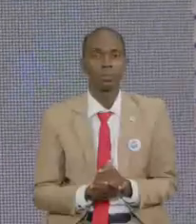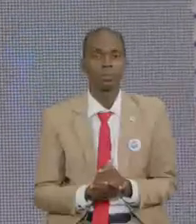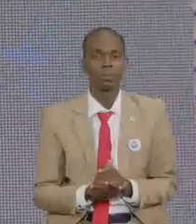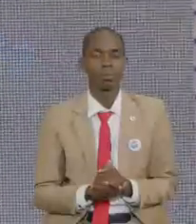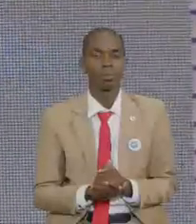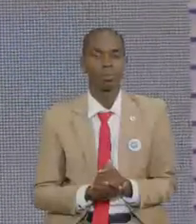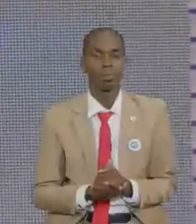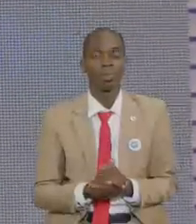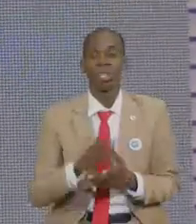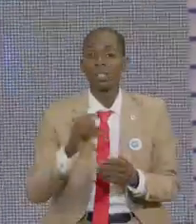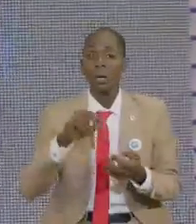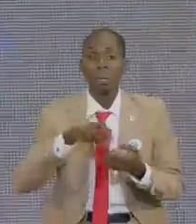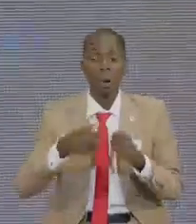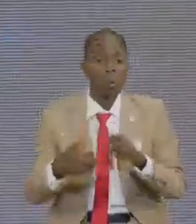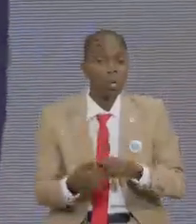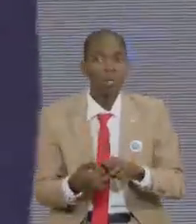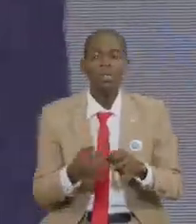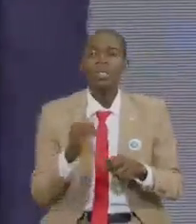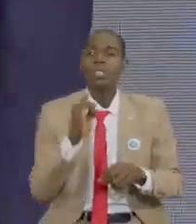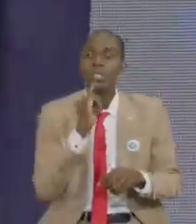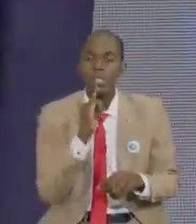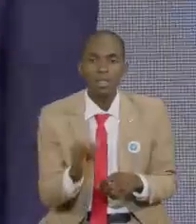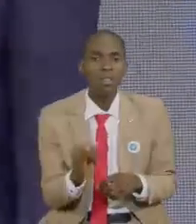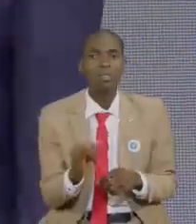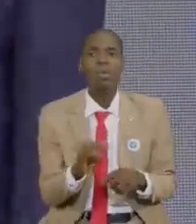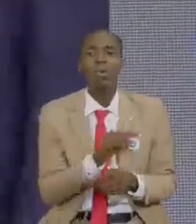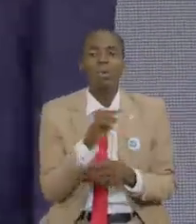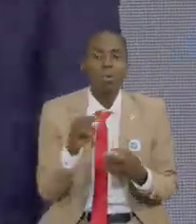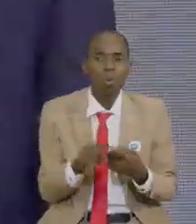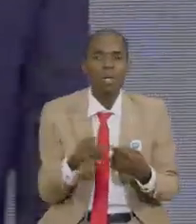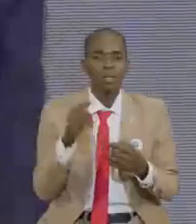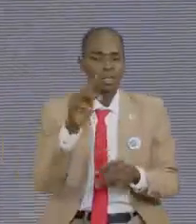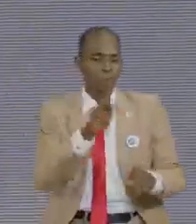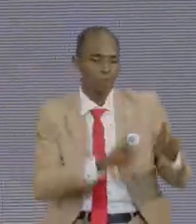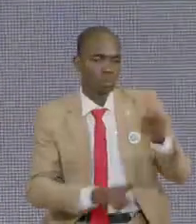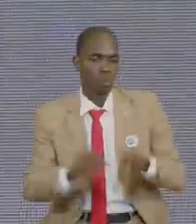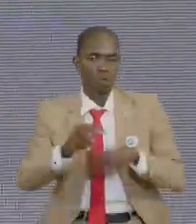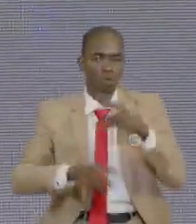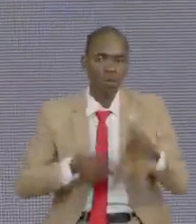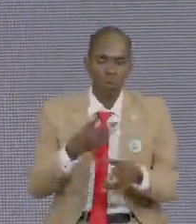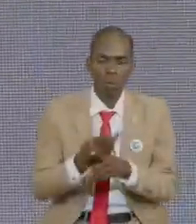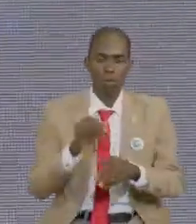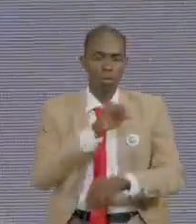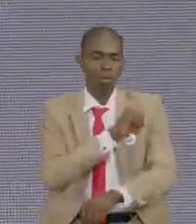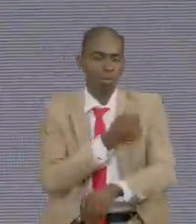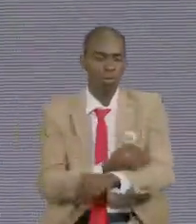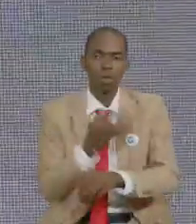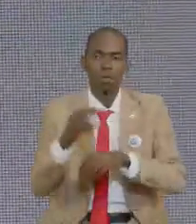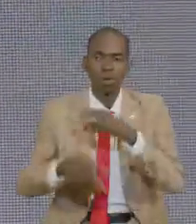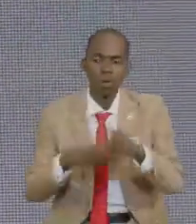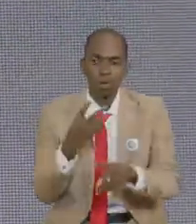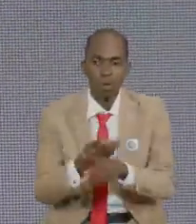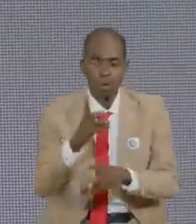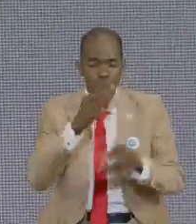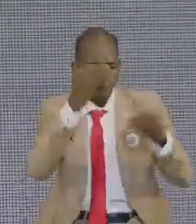The problem comes when we obey the people of the world, the authorities of the world, more than